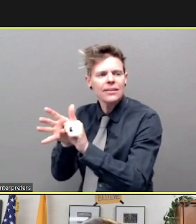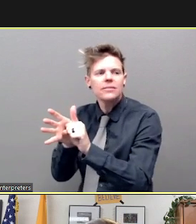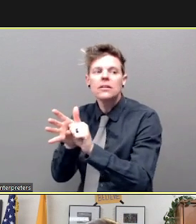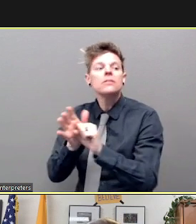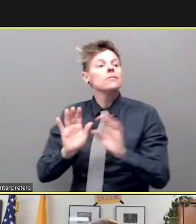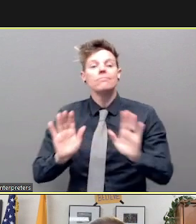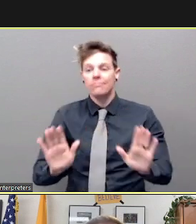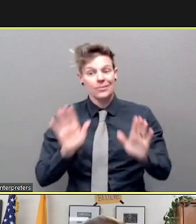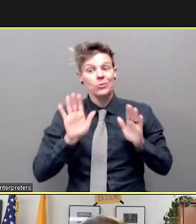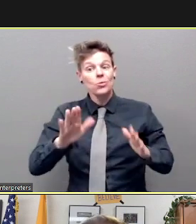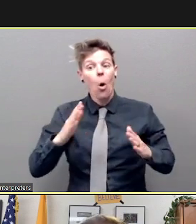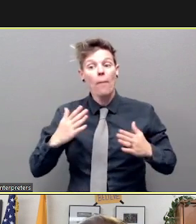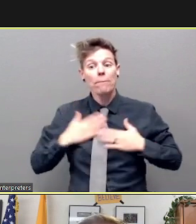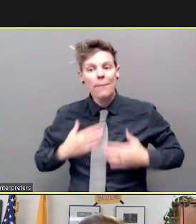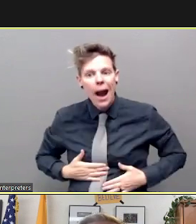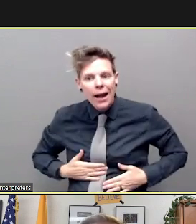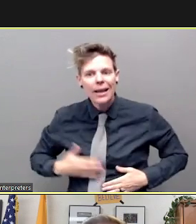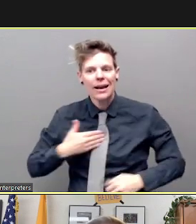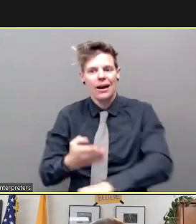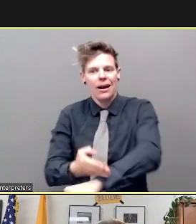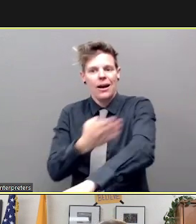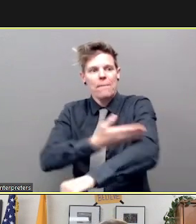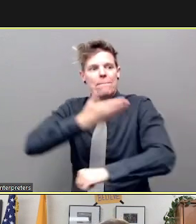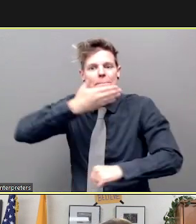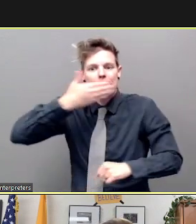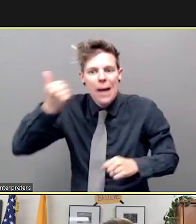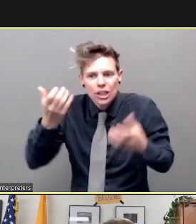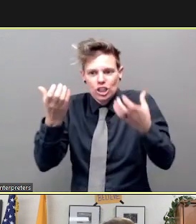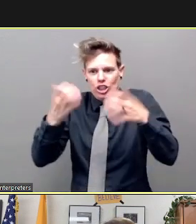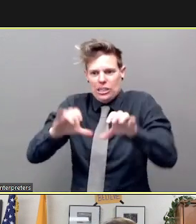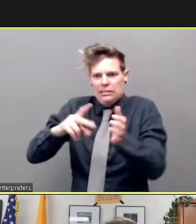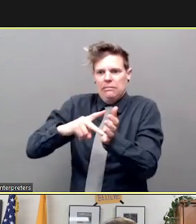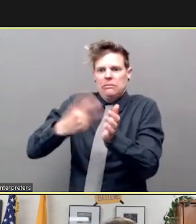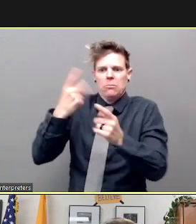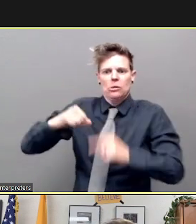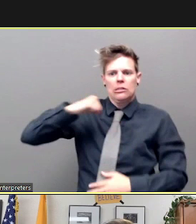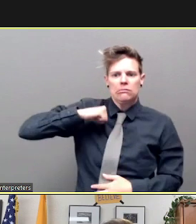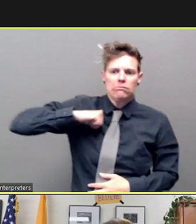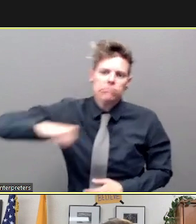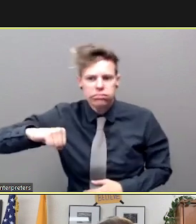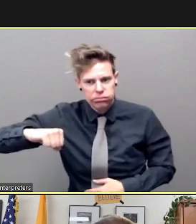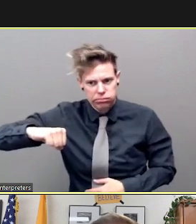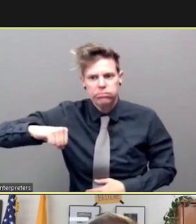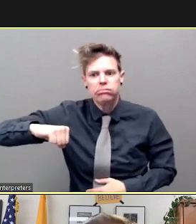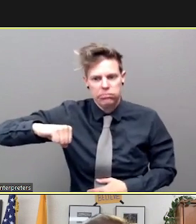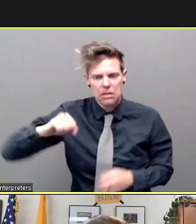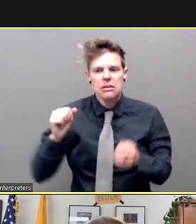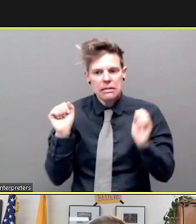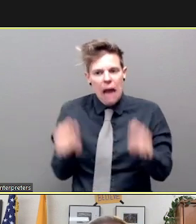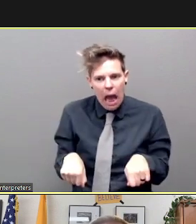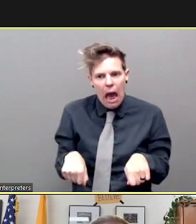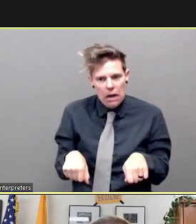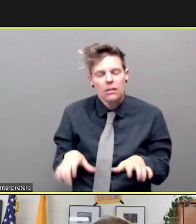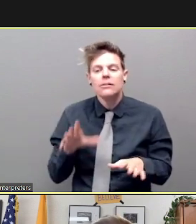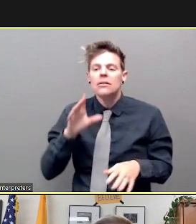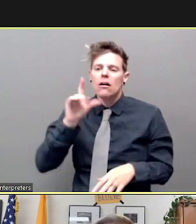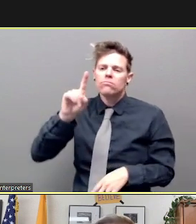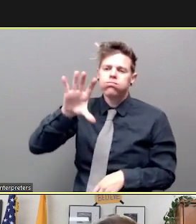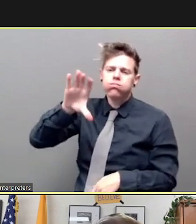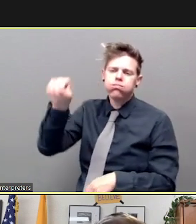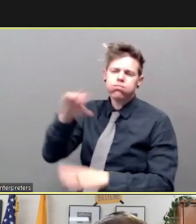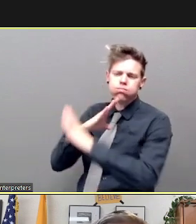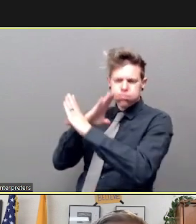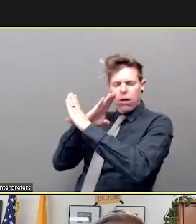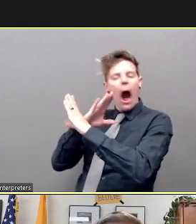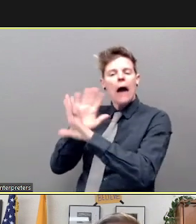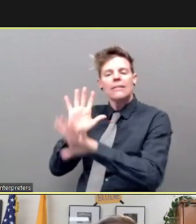higher, more than twice as high, sorry, I should say, if you're not vaccinated. But the real reason to get vaccinated, and now